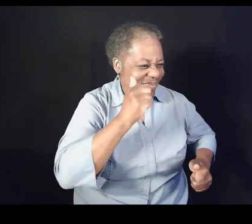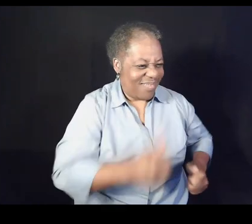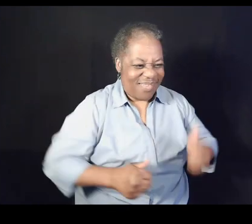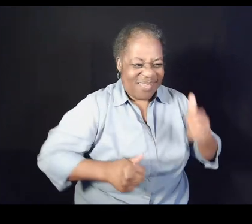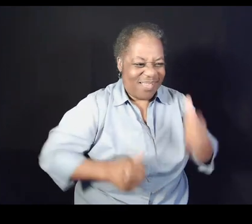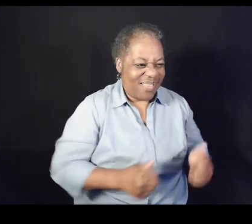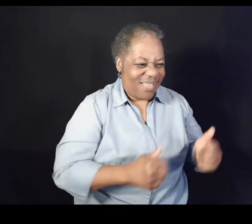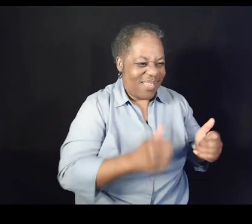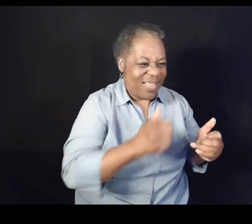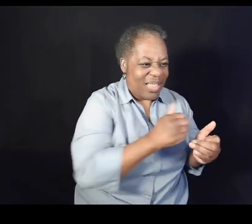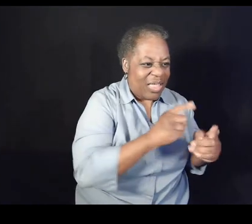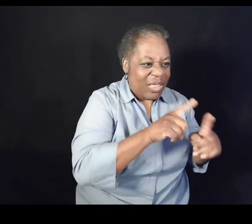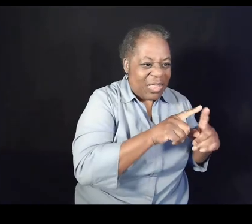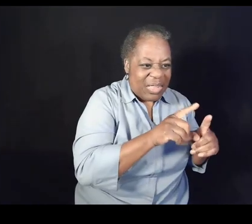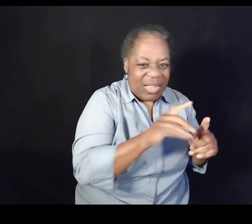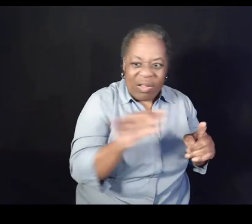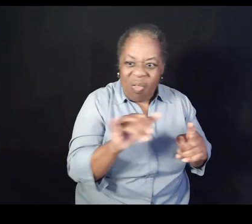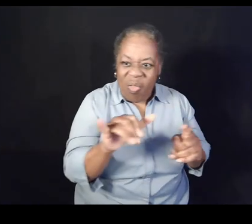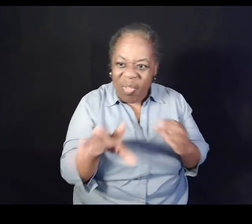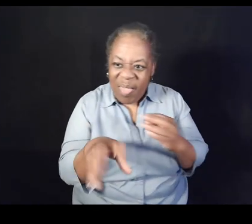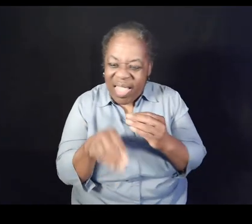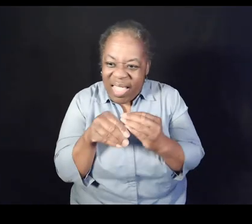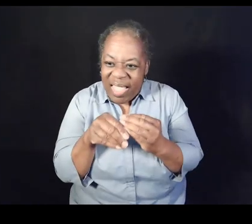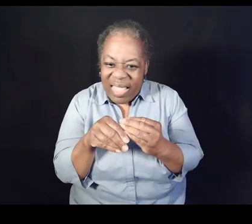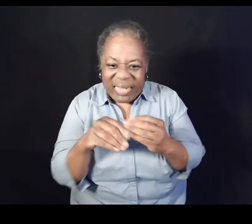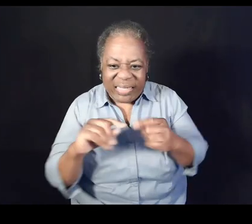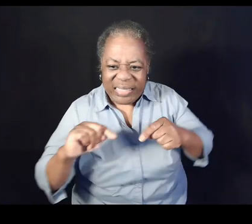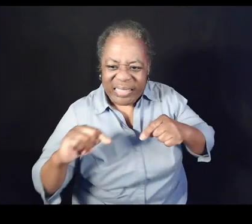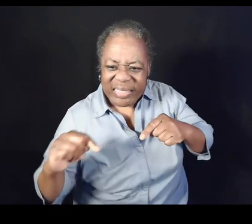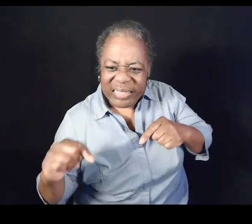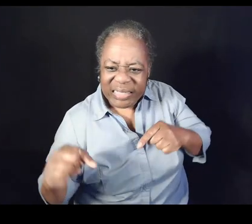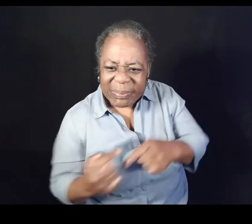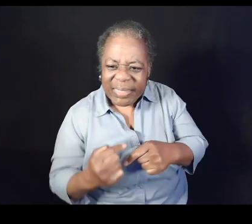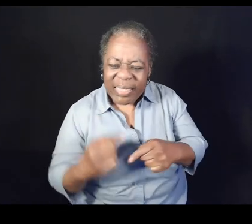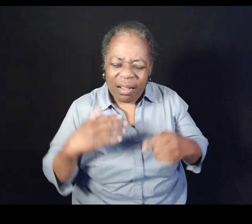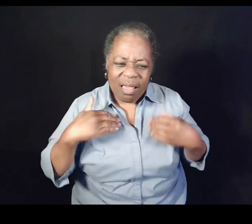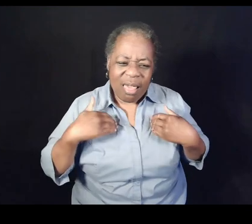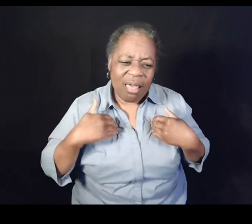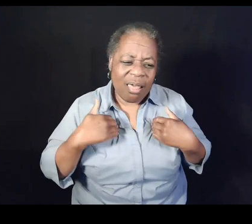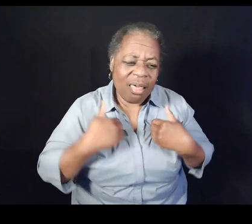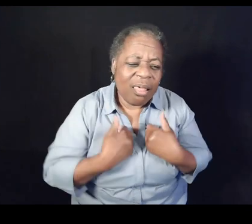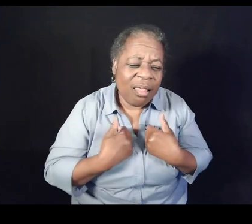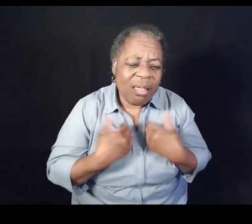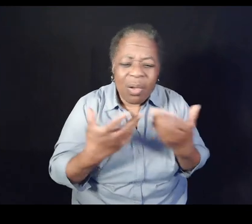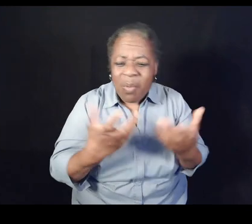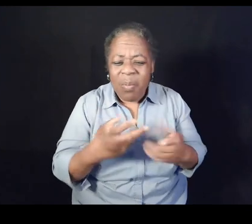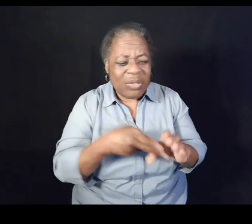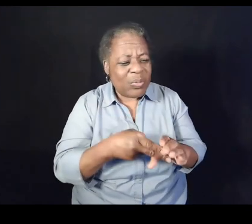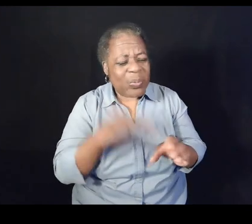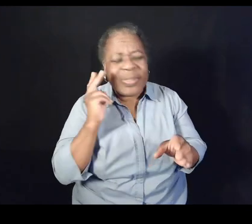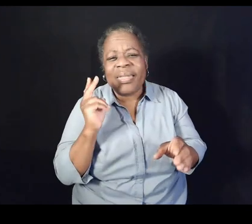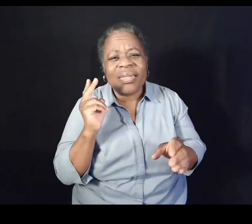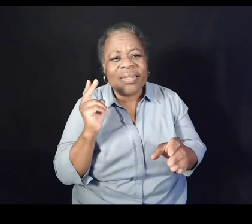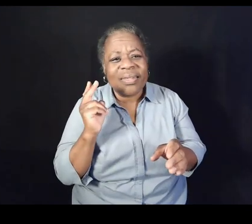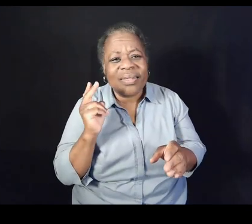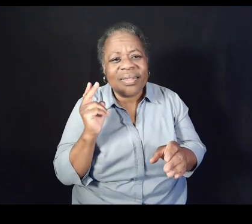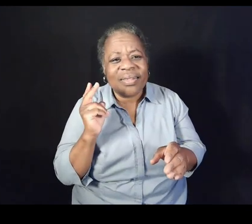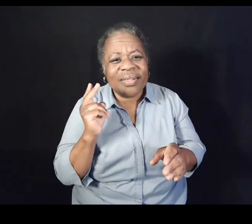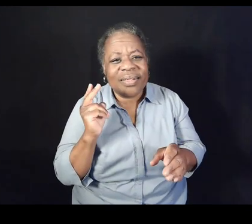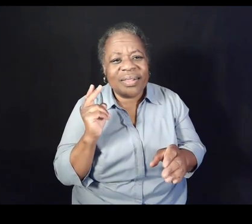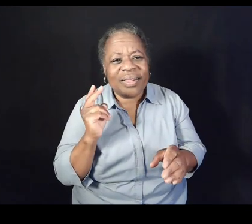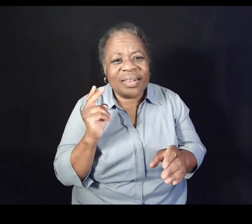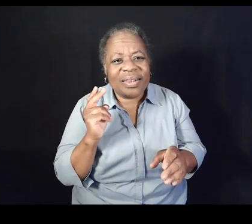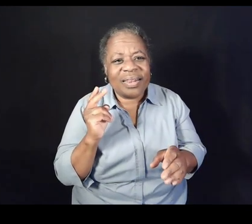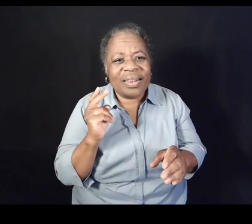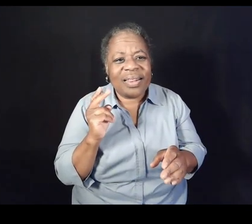interspersed with bouts of tedium and pain, and the almost irresistible urge to quit. And after